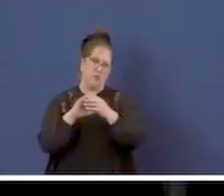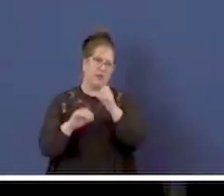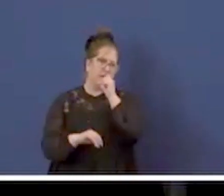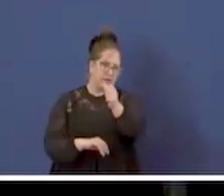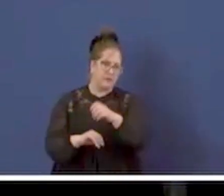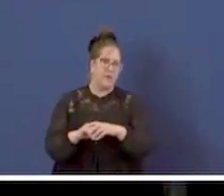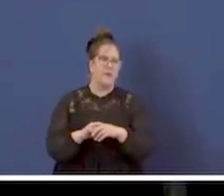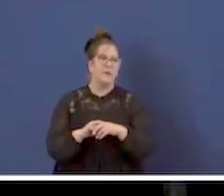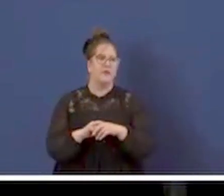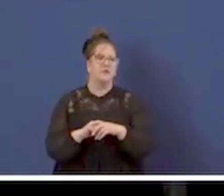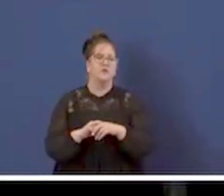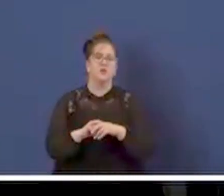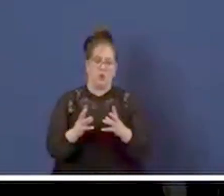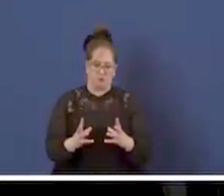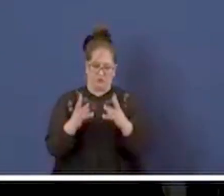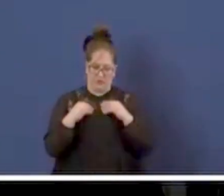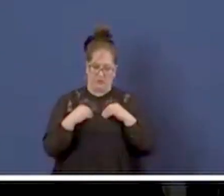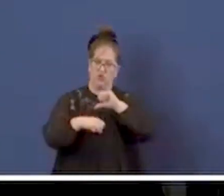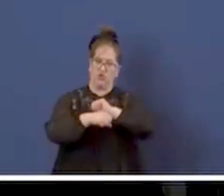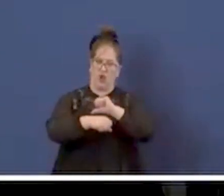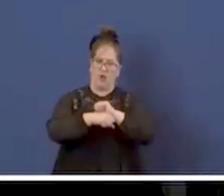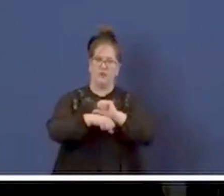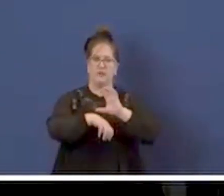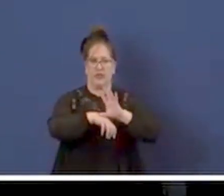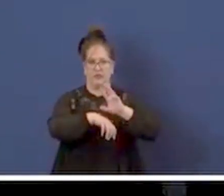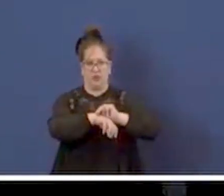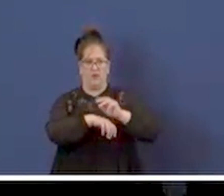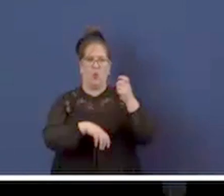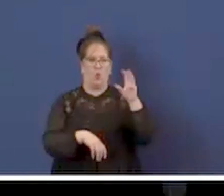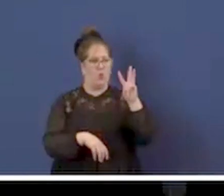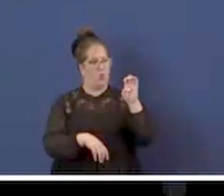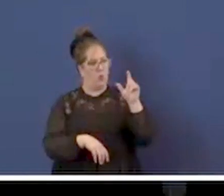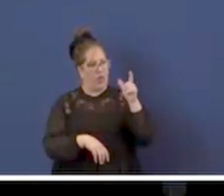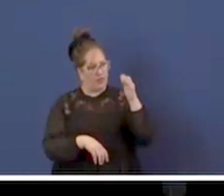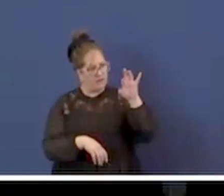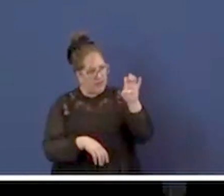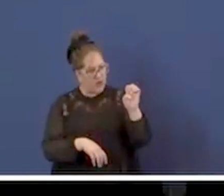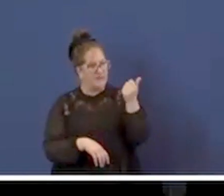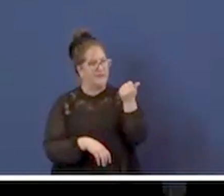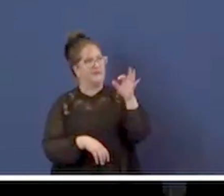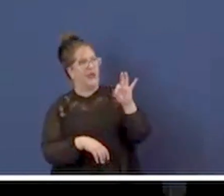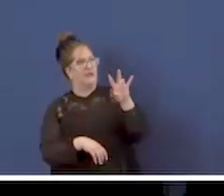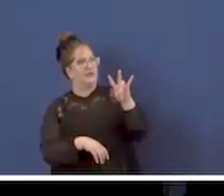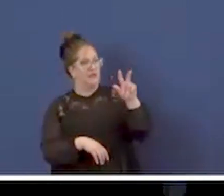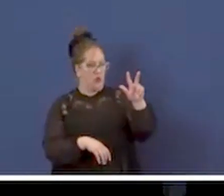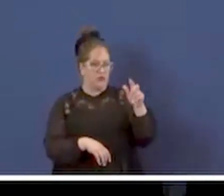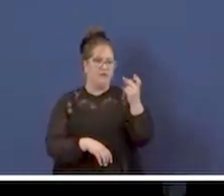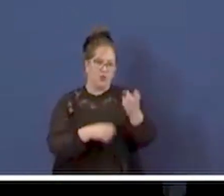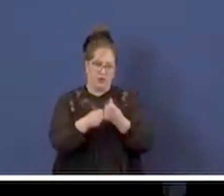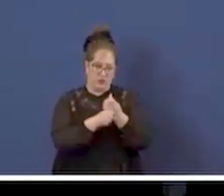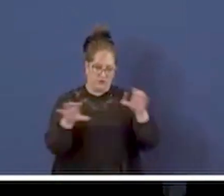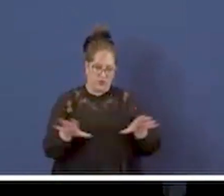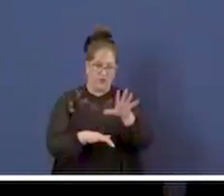and took a job as a welfare caseworker in 1973. Spent a couple years doing that. That